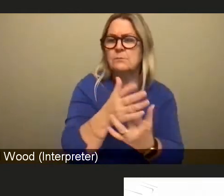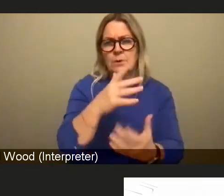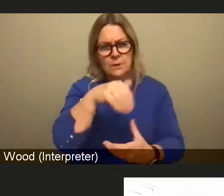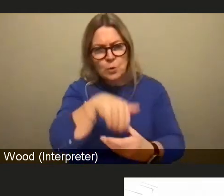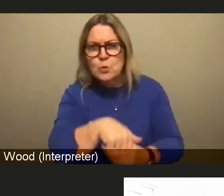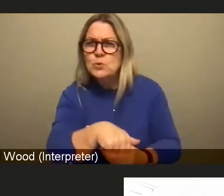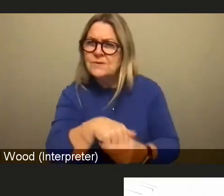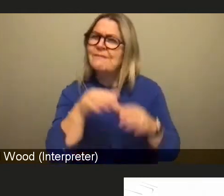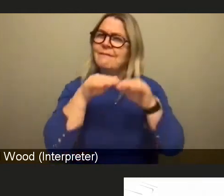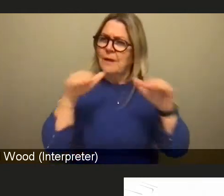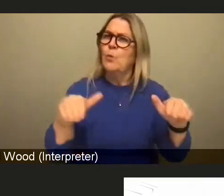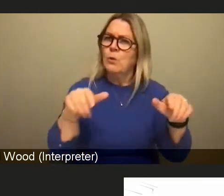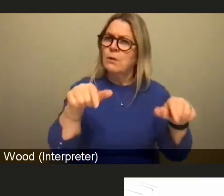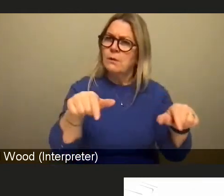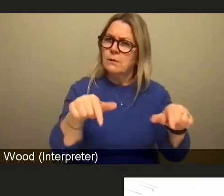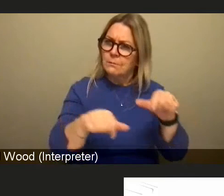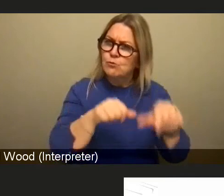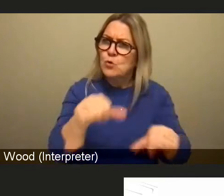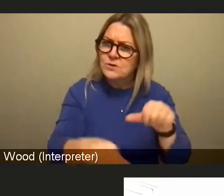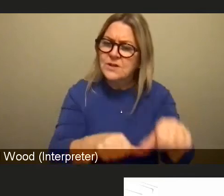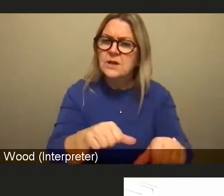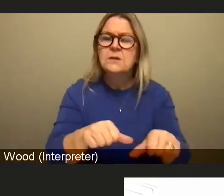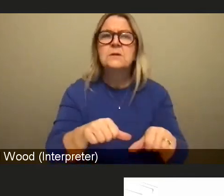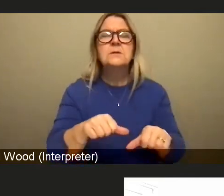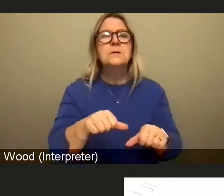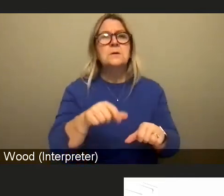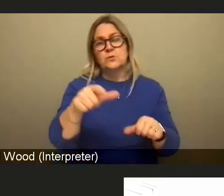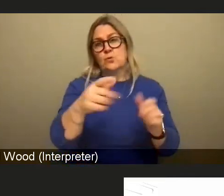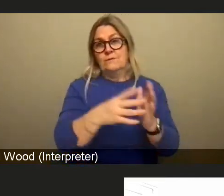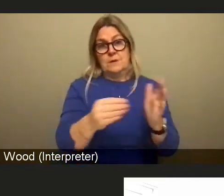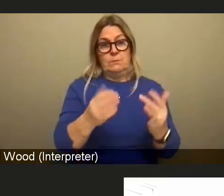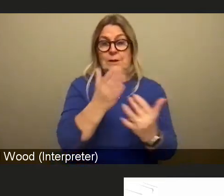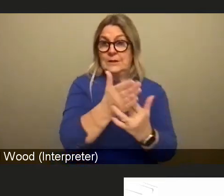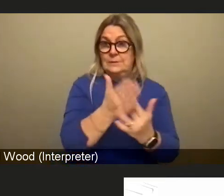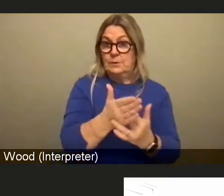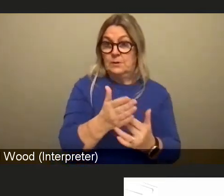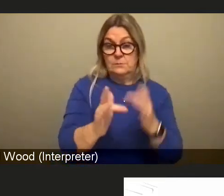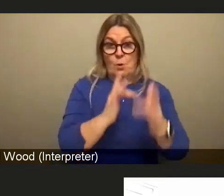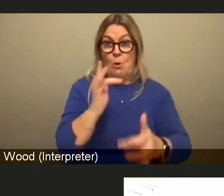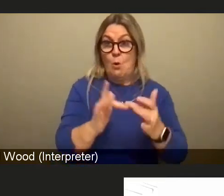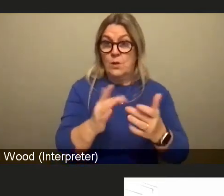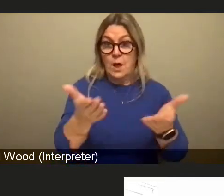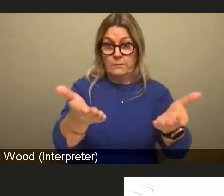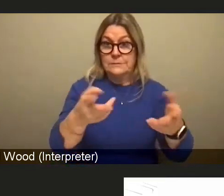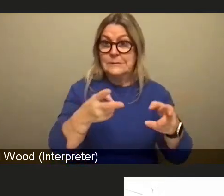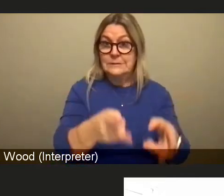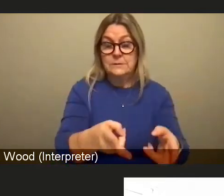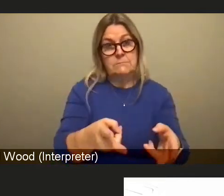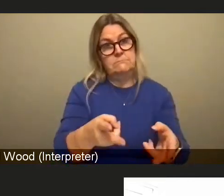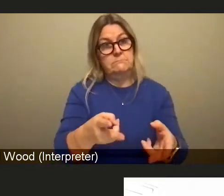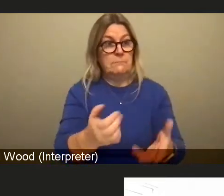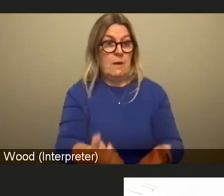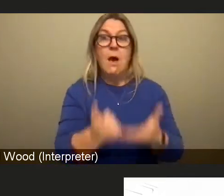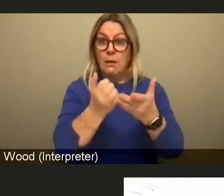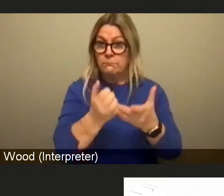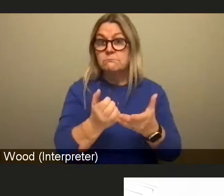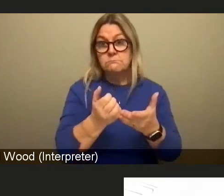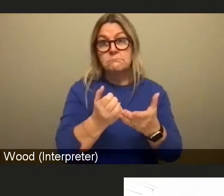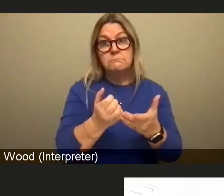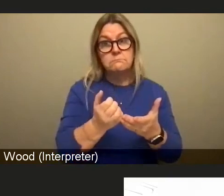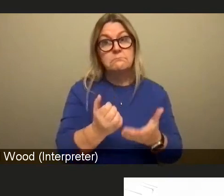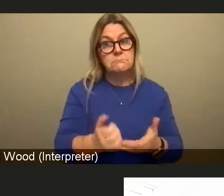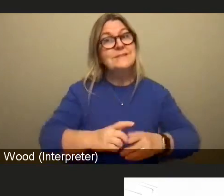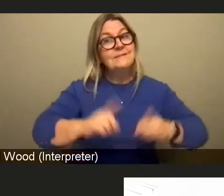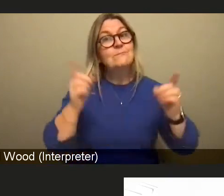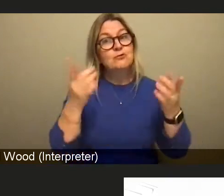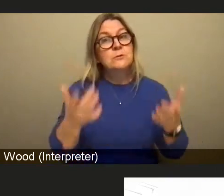And then things like accessibility software as well for online systems can make a huge difference in terms of people being able to just